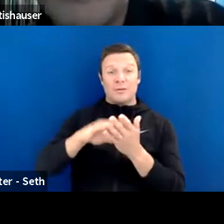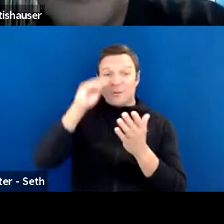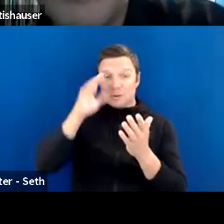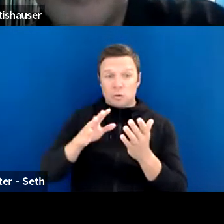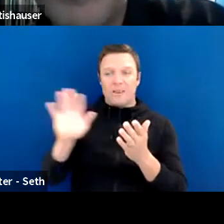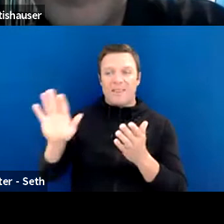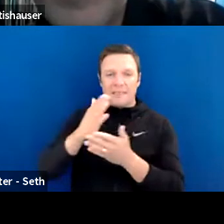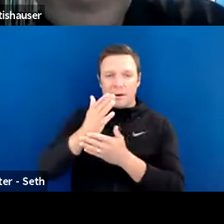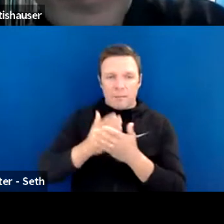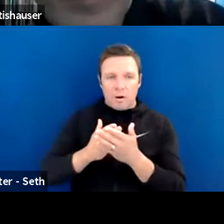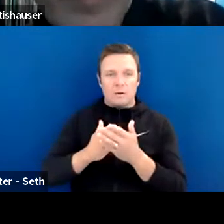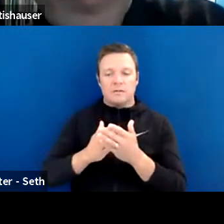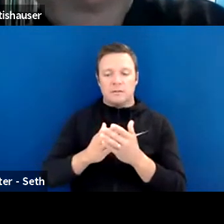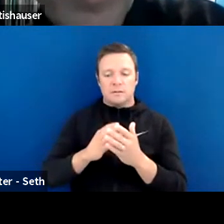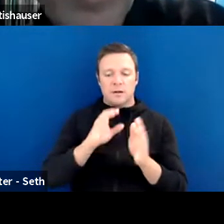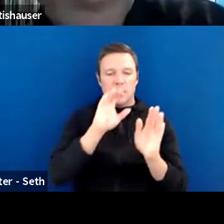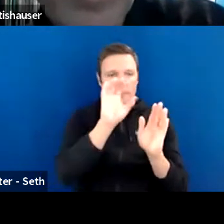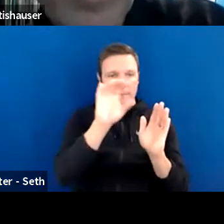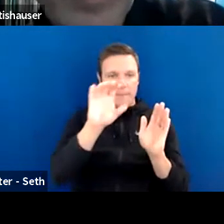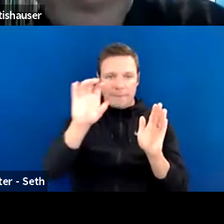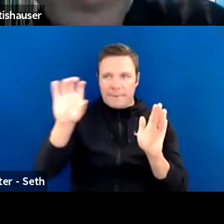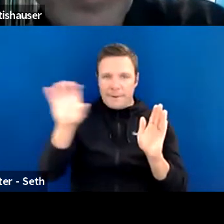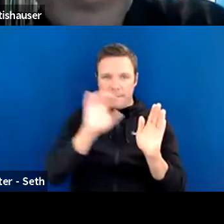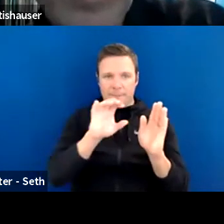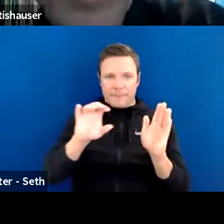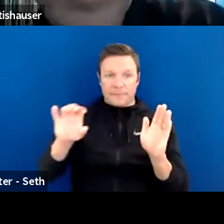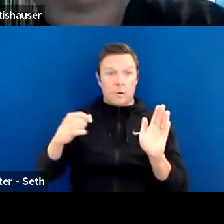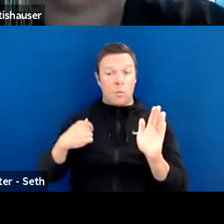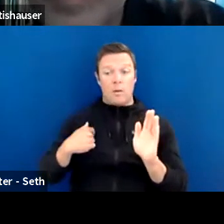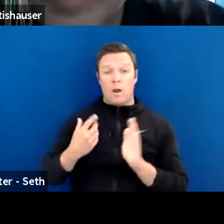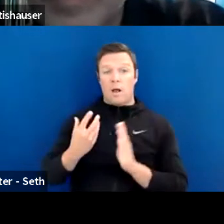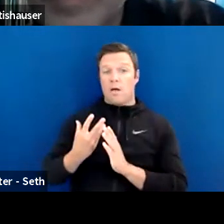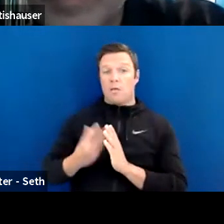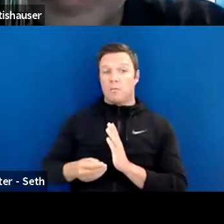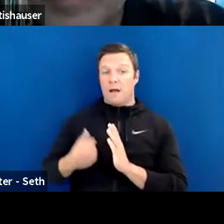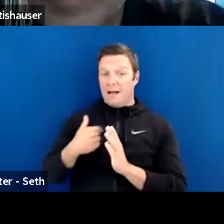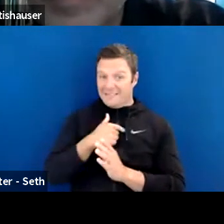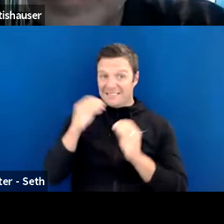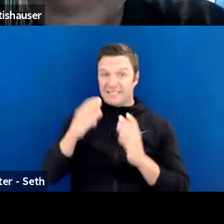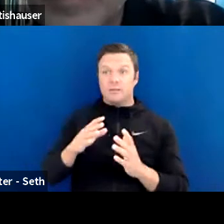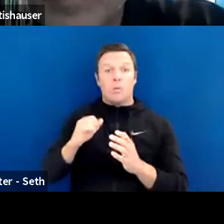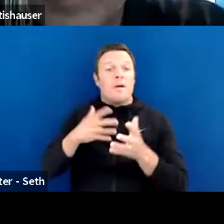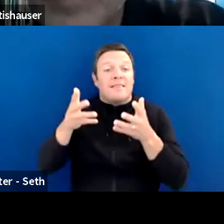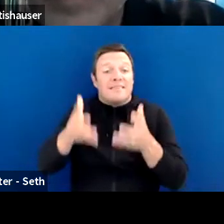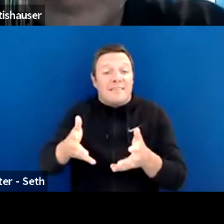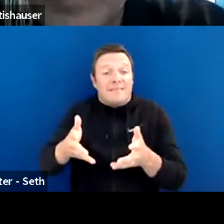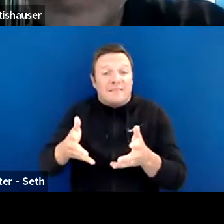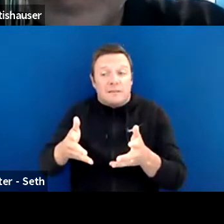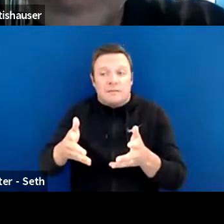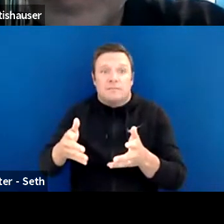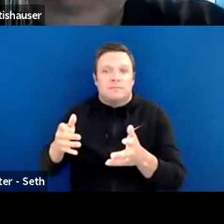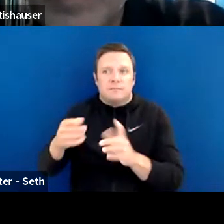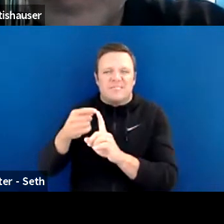ours, and then we would just go away. And what was left was the awesome guest artists and the